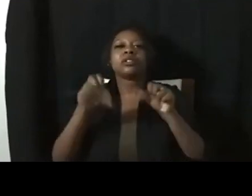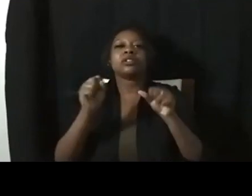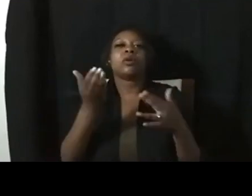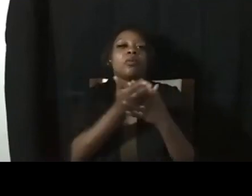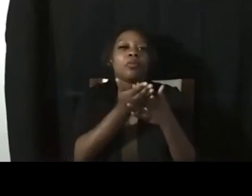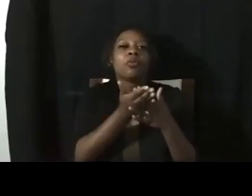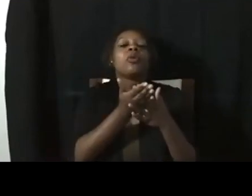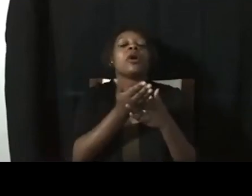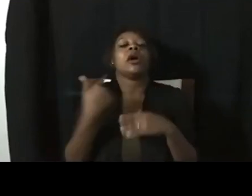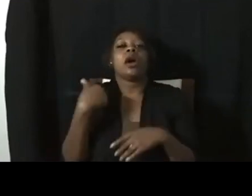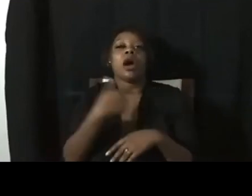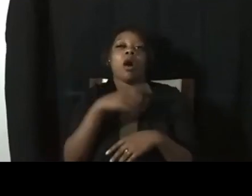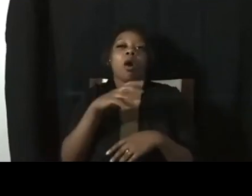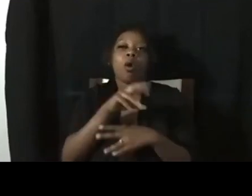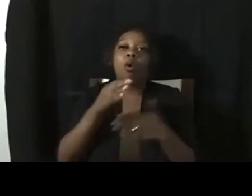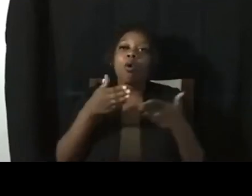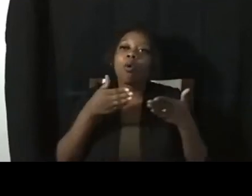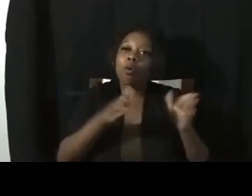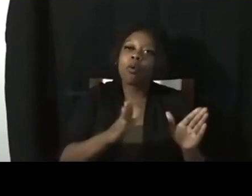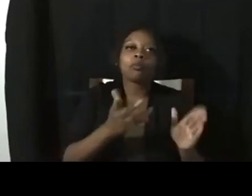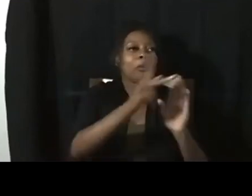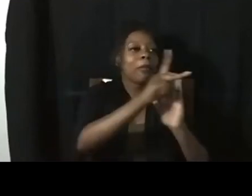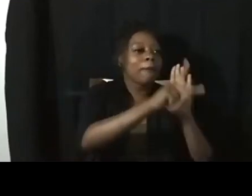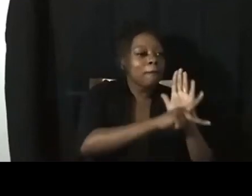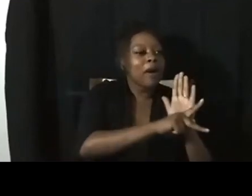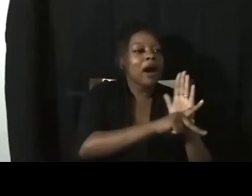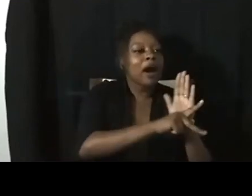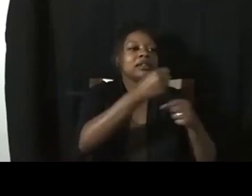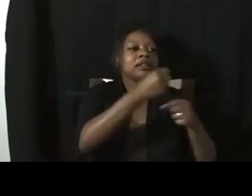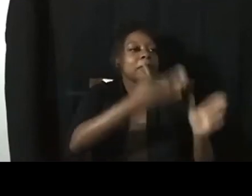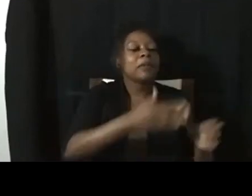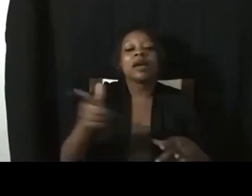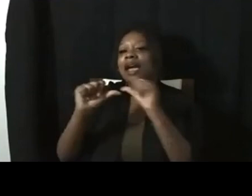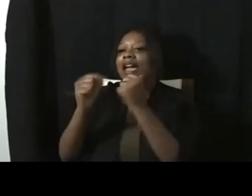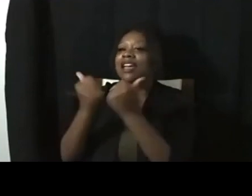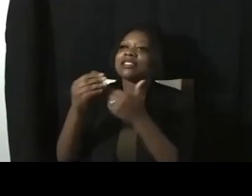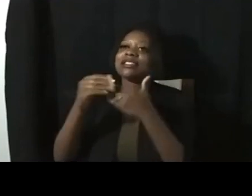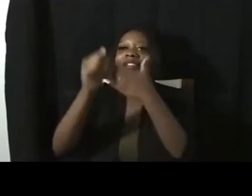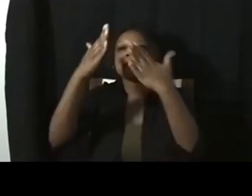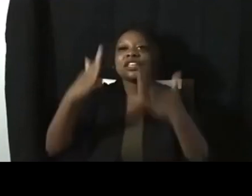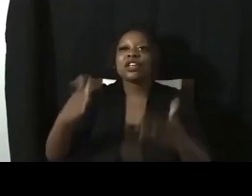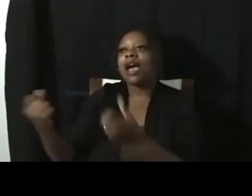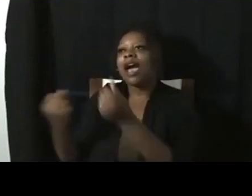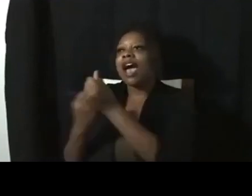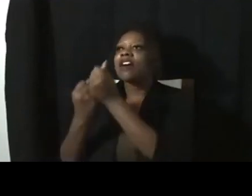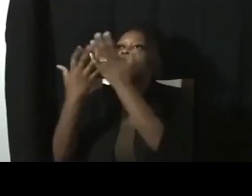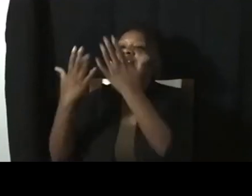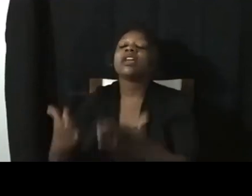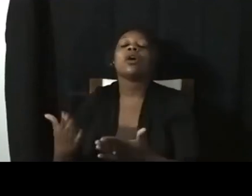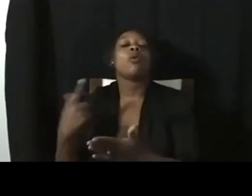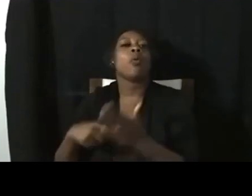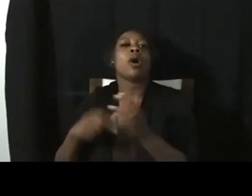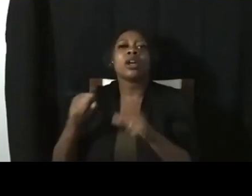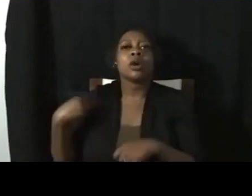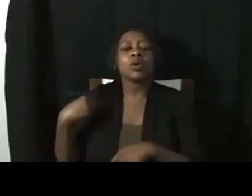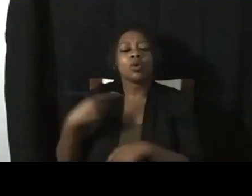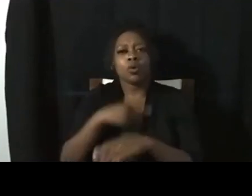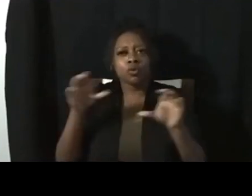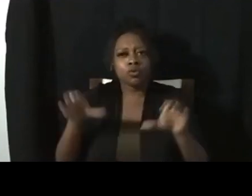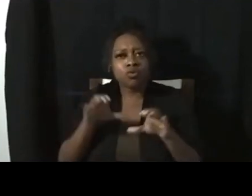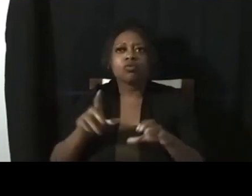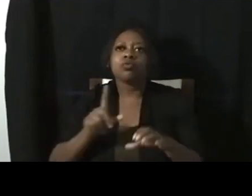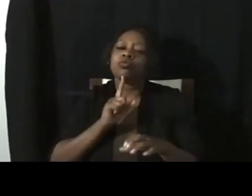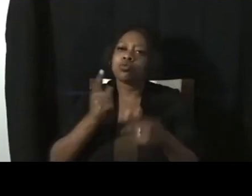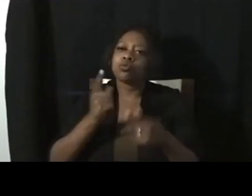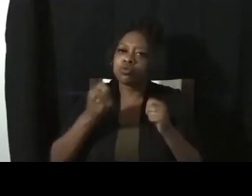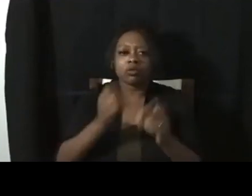a policy wonk, as a agency leader, as a advocate, what can we all do to really drive diversity and inclusion in both our field,